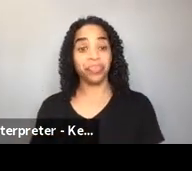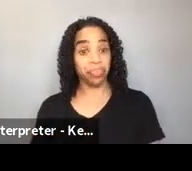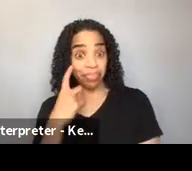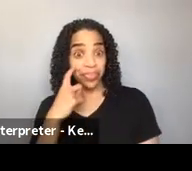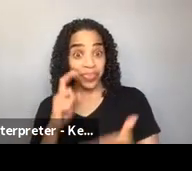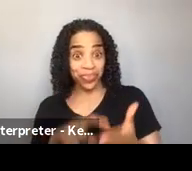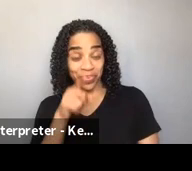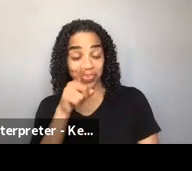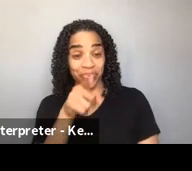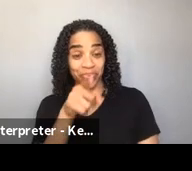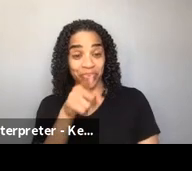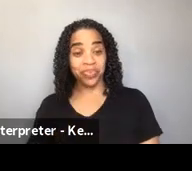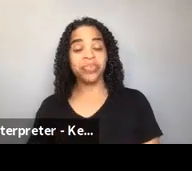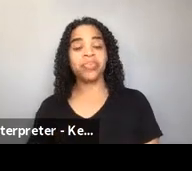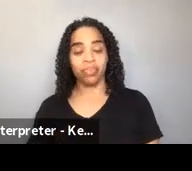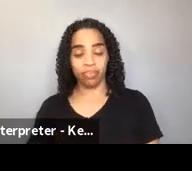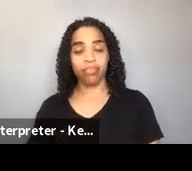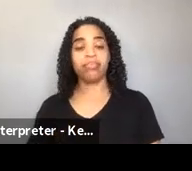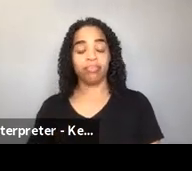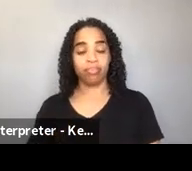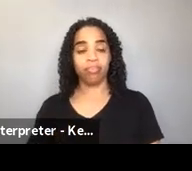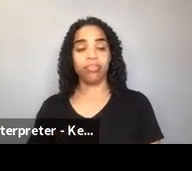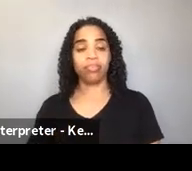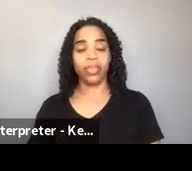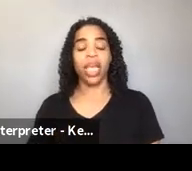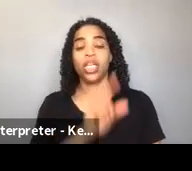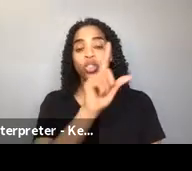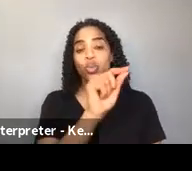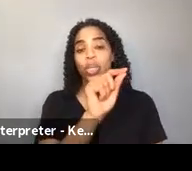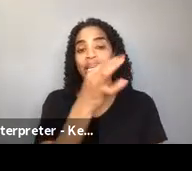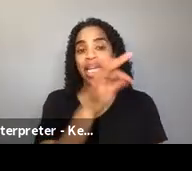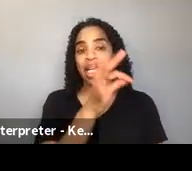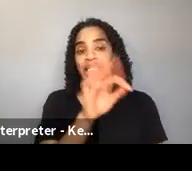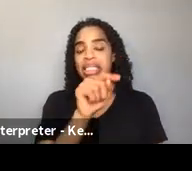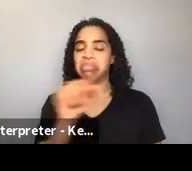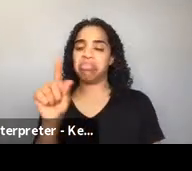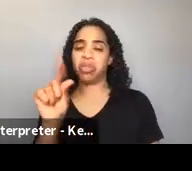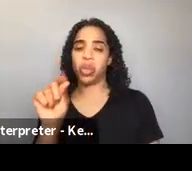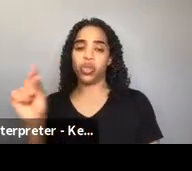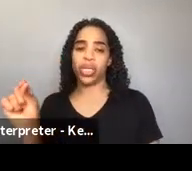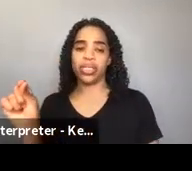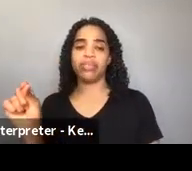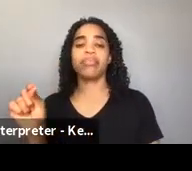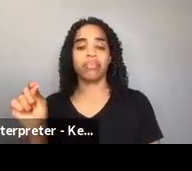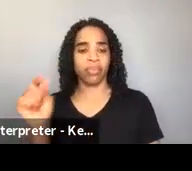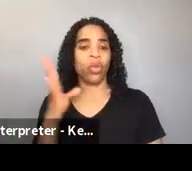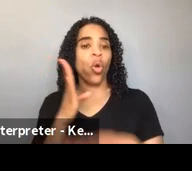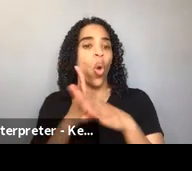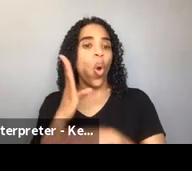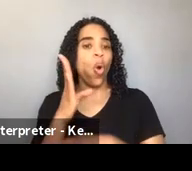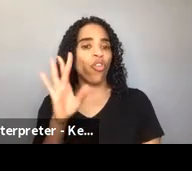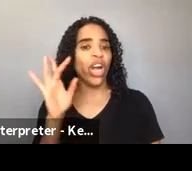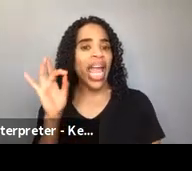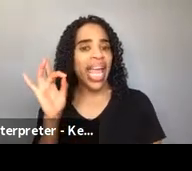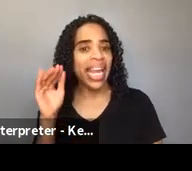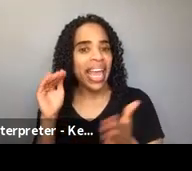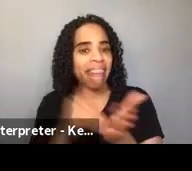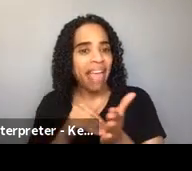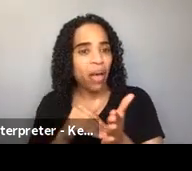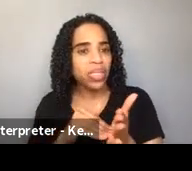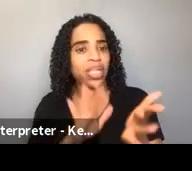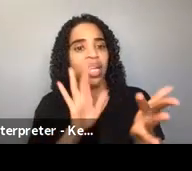the State Unit on Aging reports that in 2019, 2020, over 8,000 contacts were